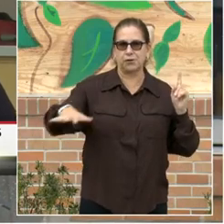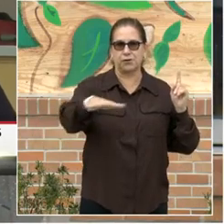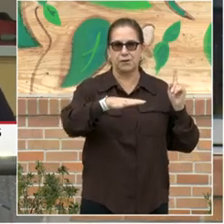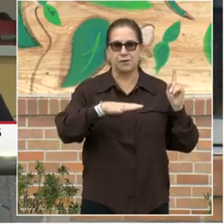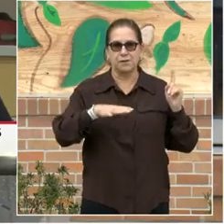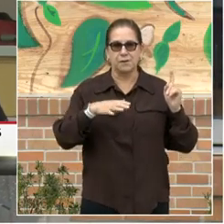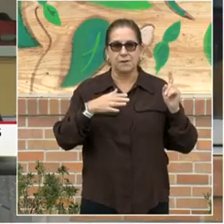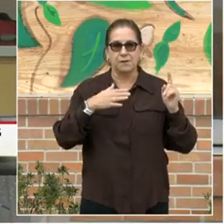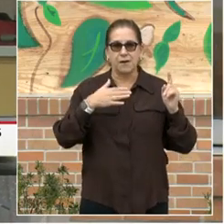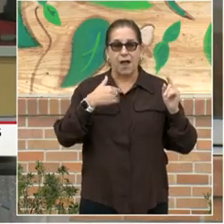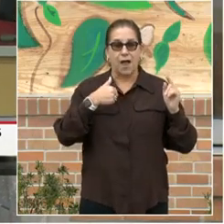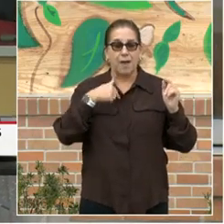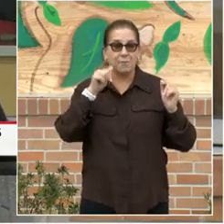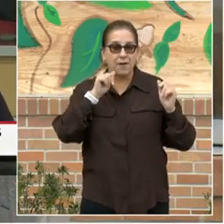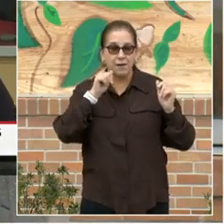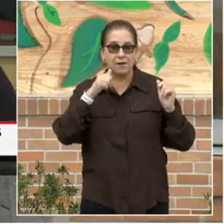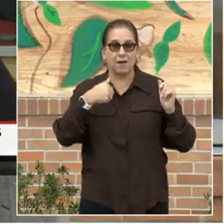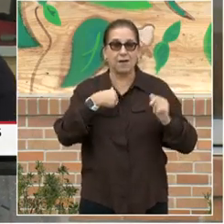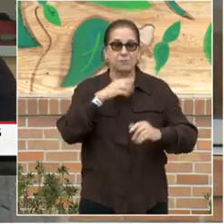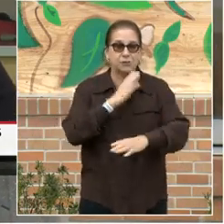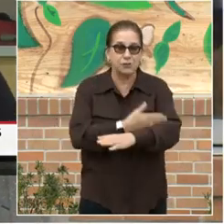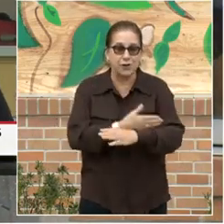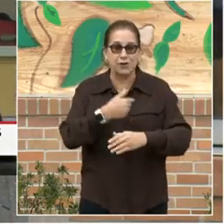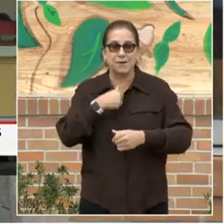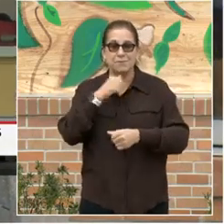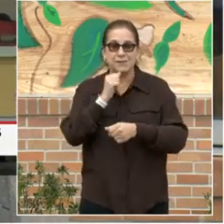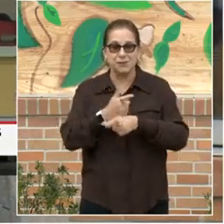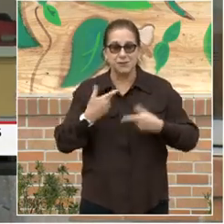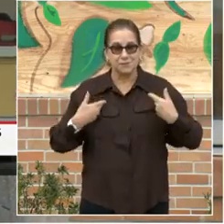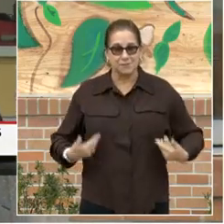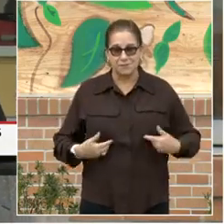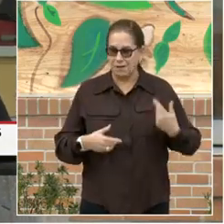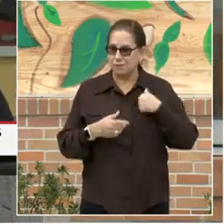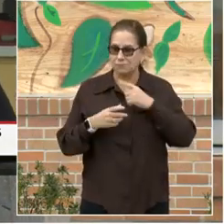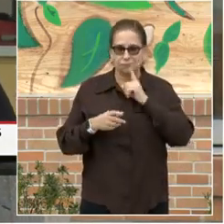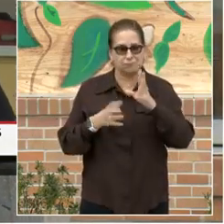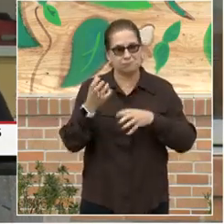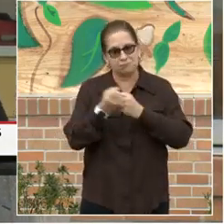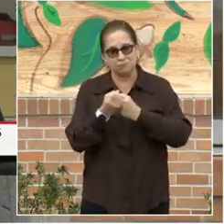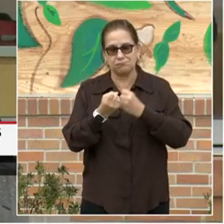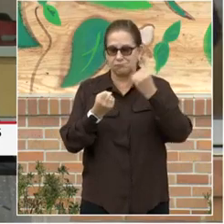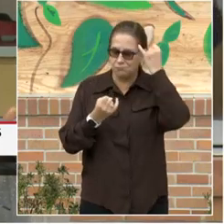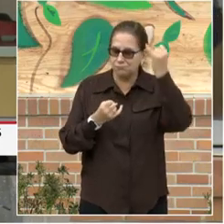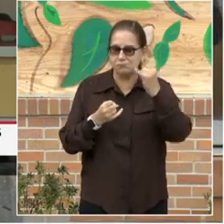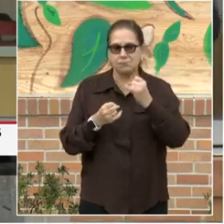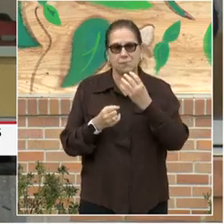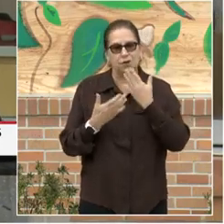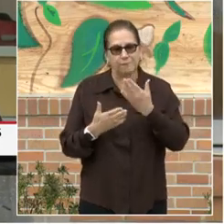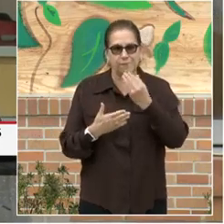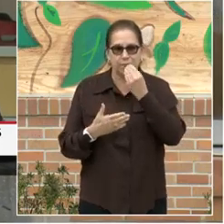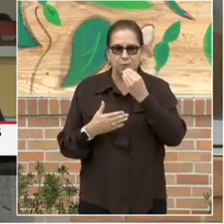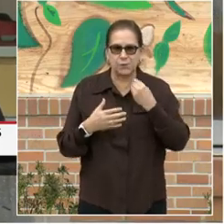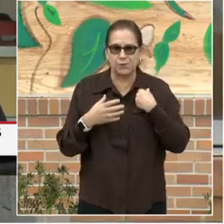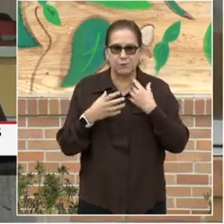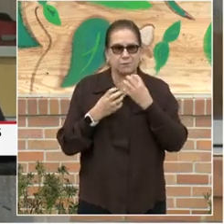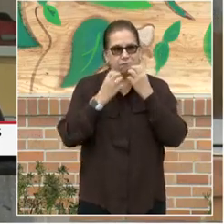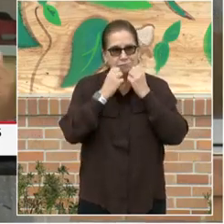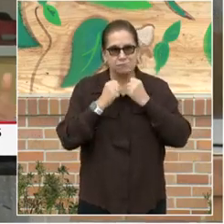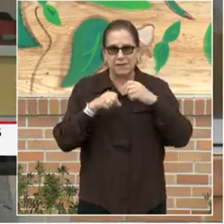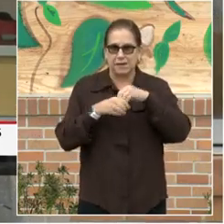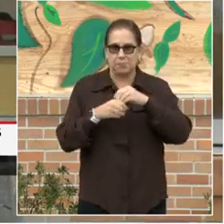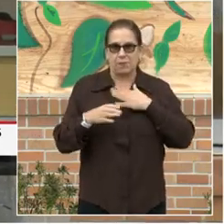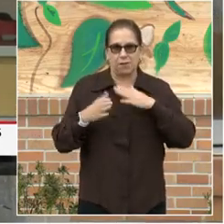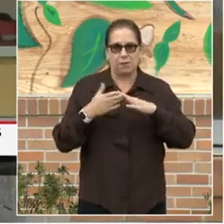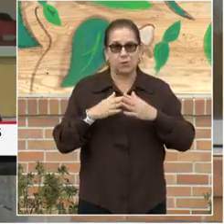I'm a daughter, and I'm a sister. So I care about the health and the well-being of my family. And I know within my community, we all feel the same way.